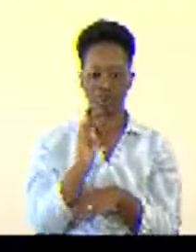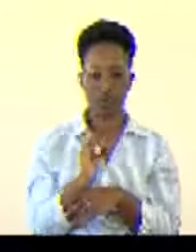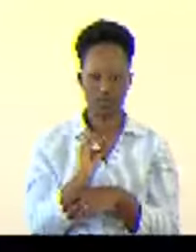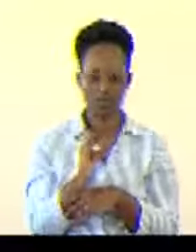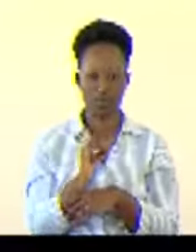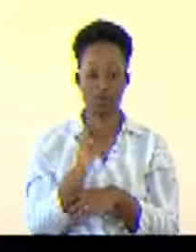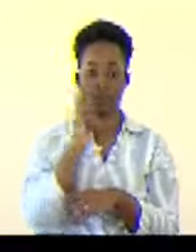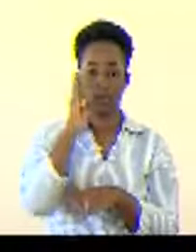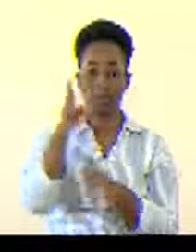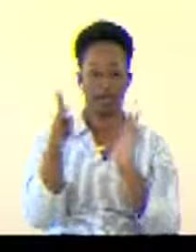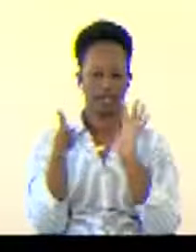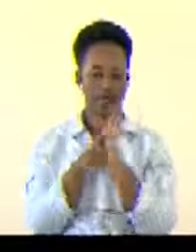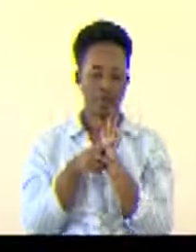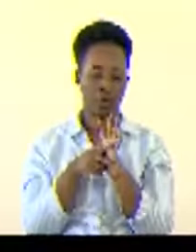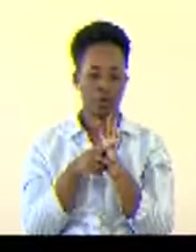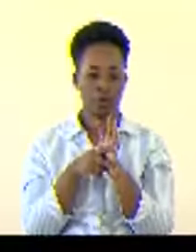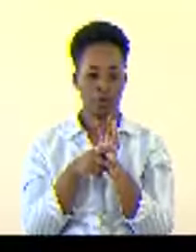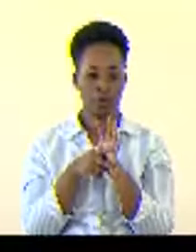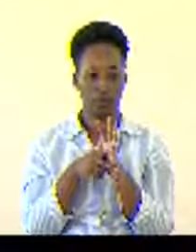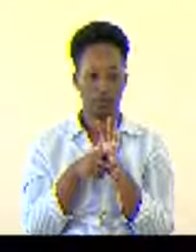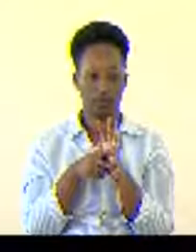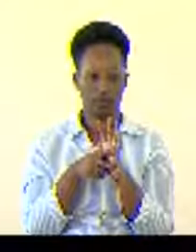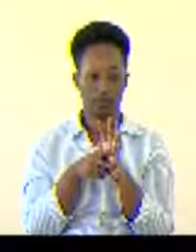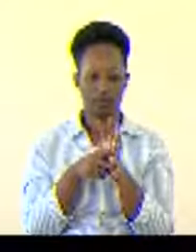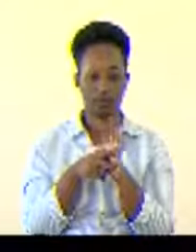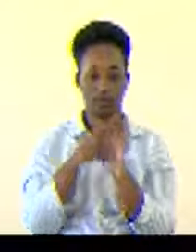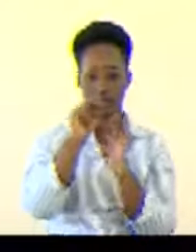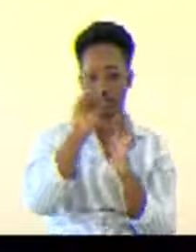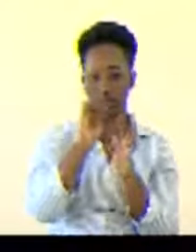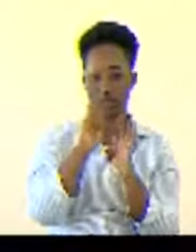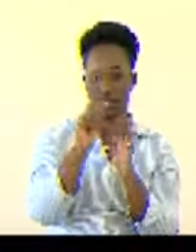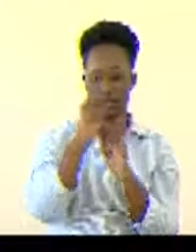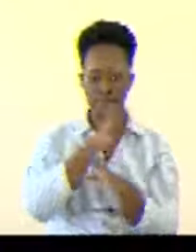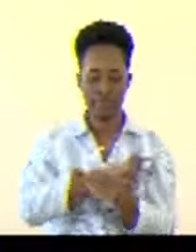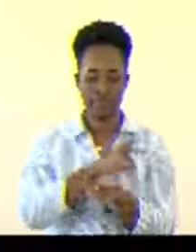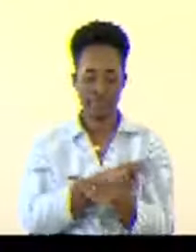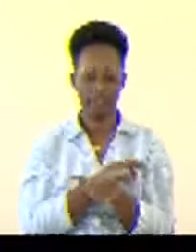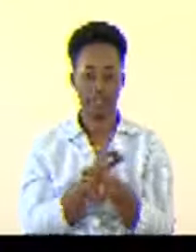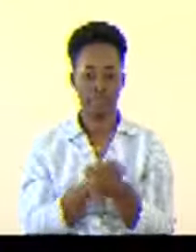will be equal to net profit,